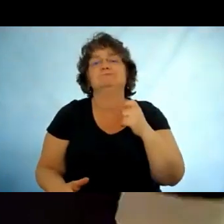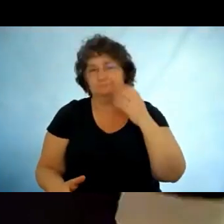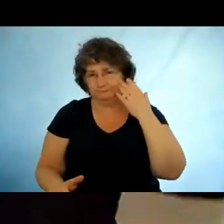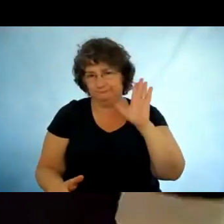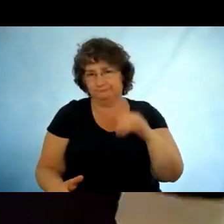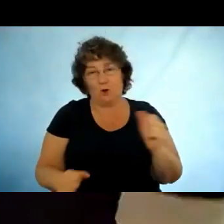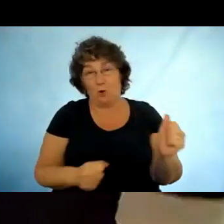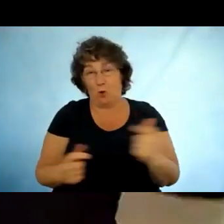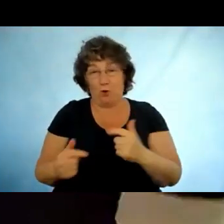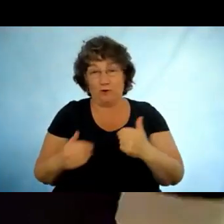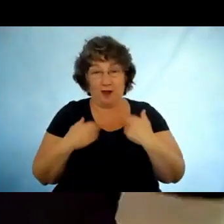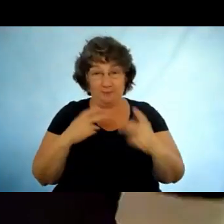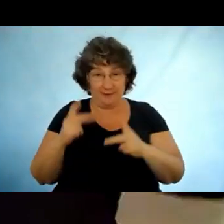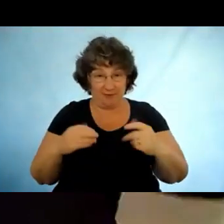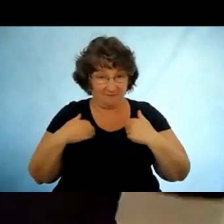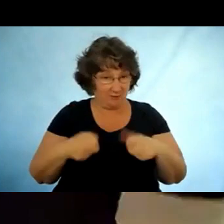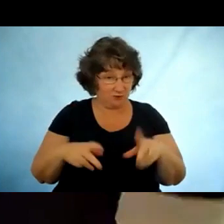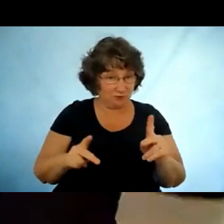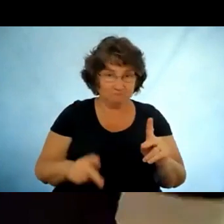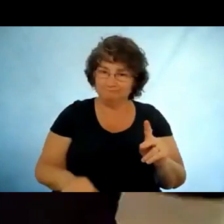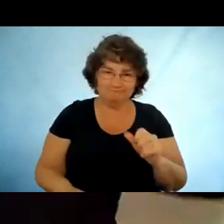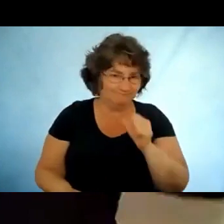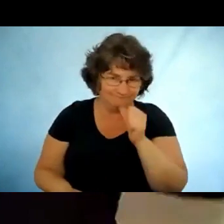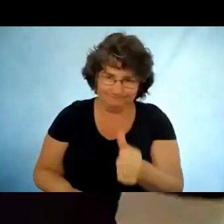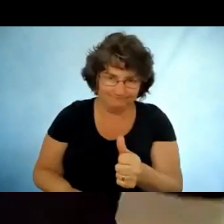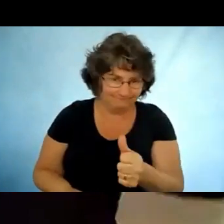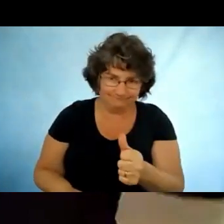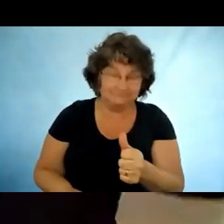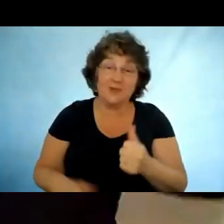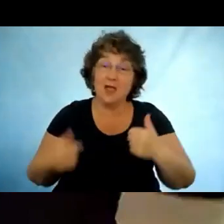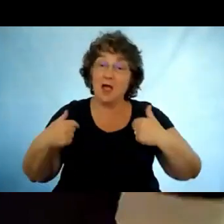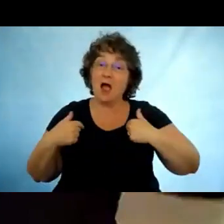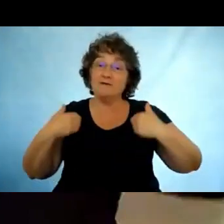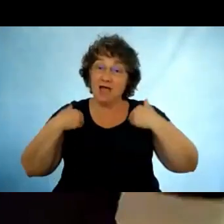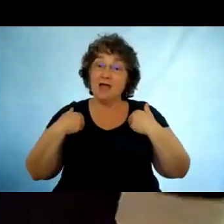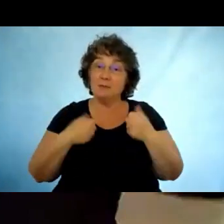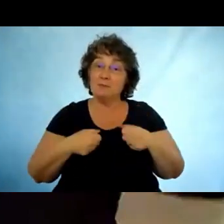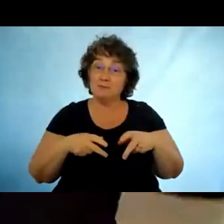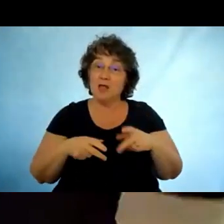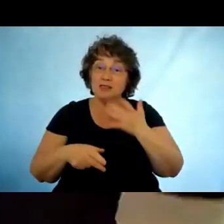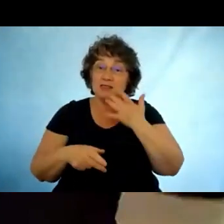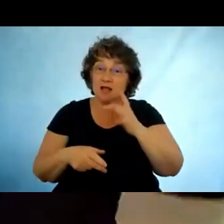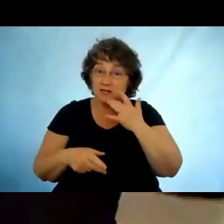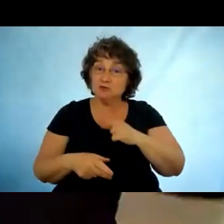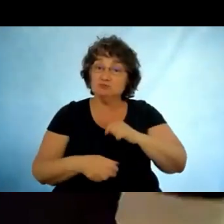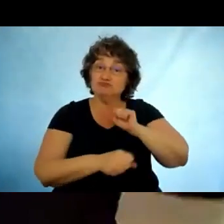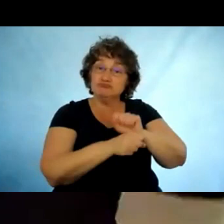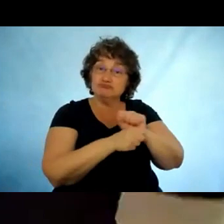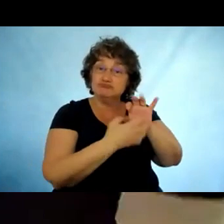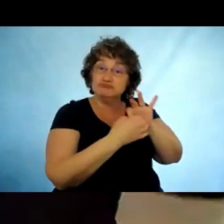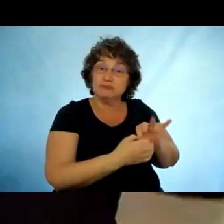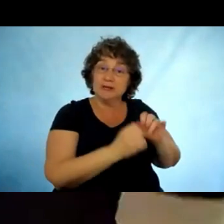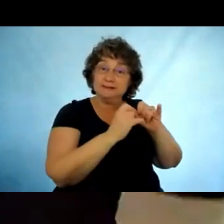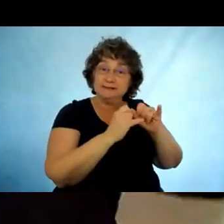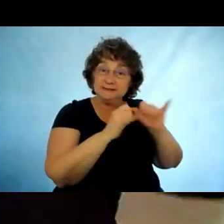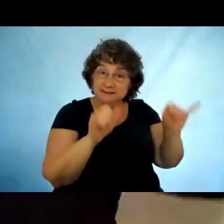the introduction, I have had the privilege of working in systems nationally that work and serve young